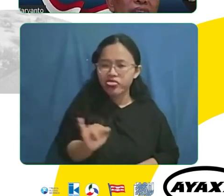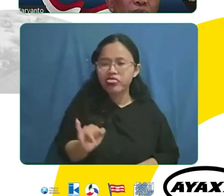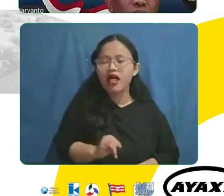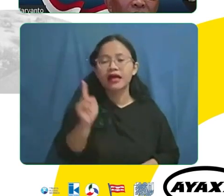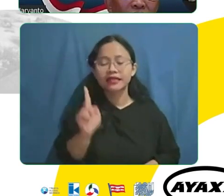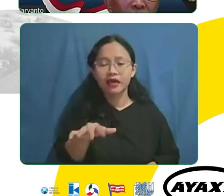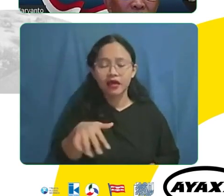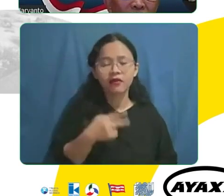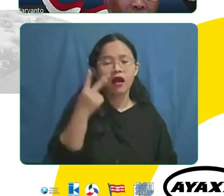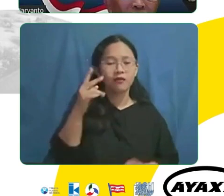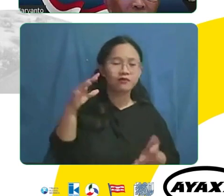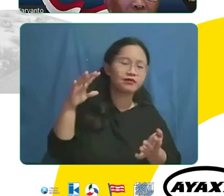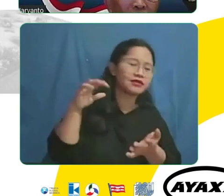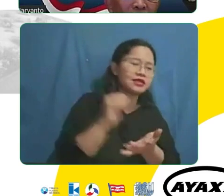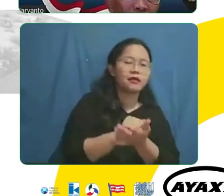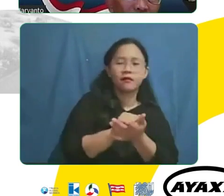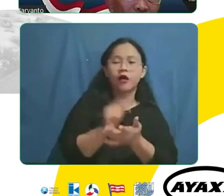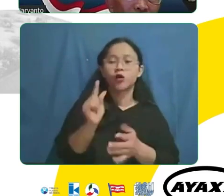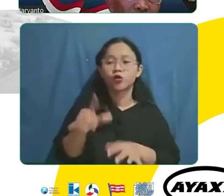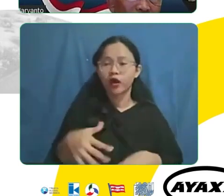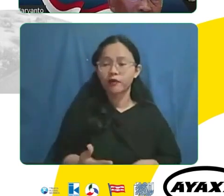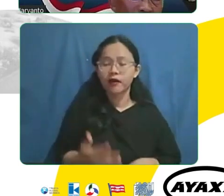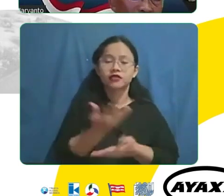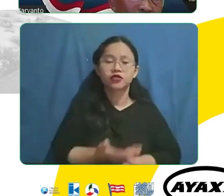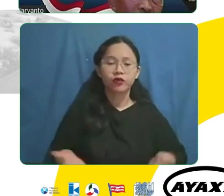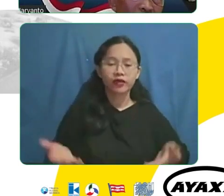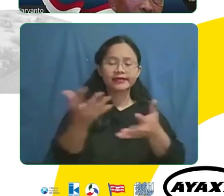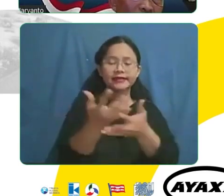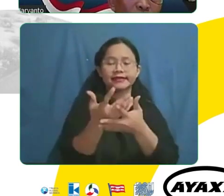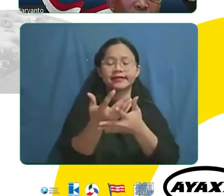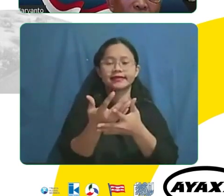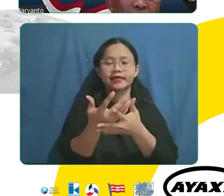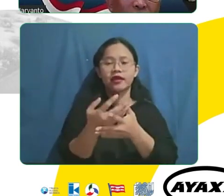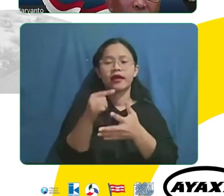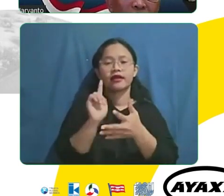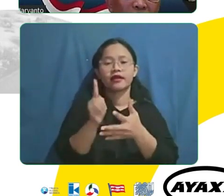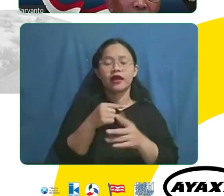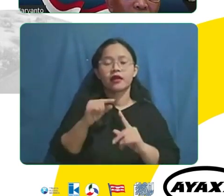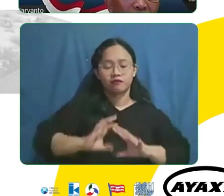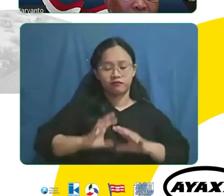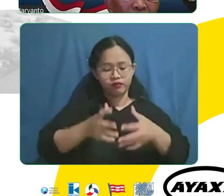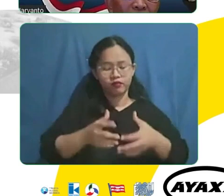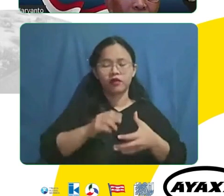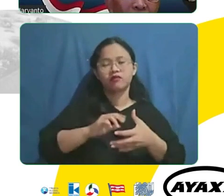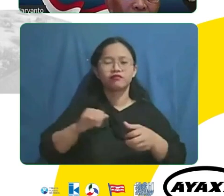1985 the very popular statement actually